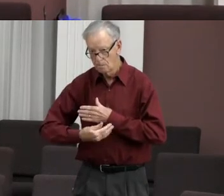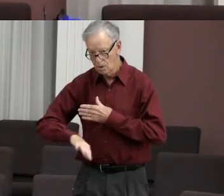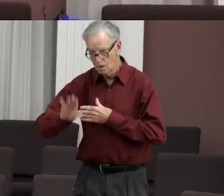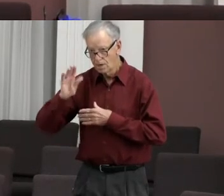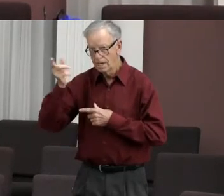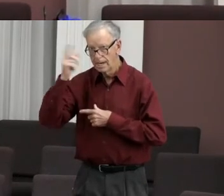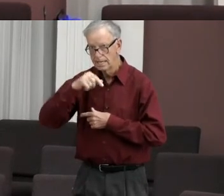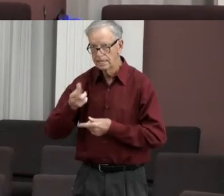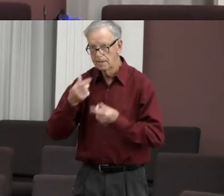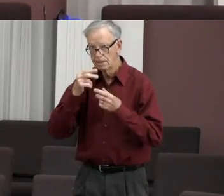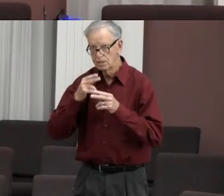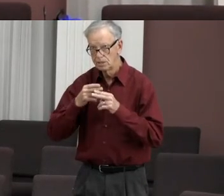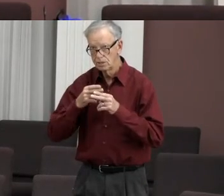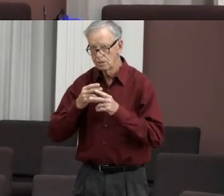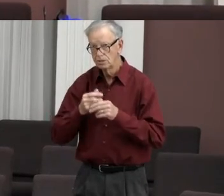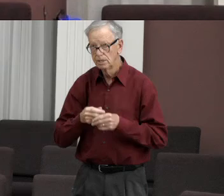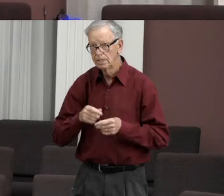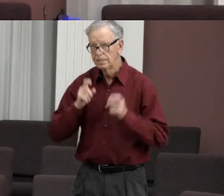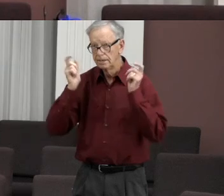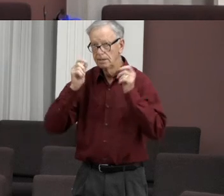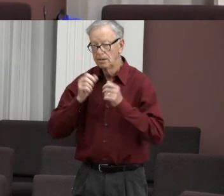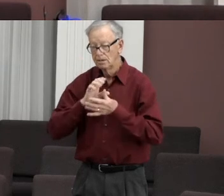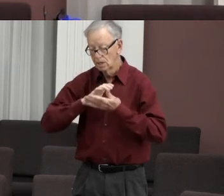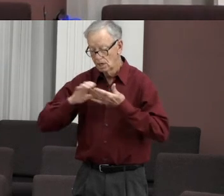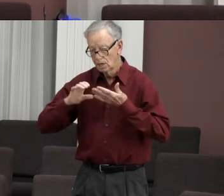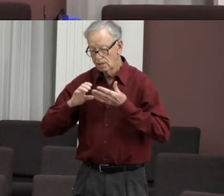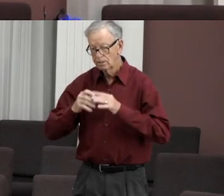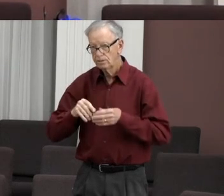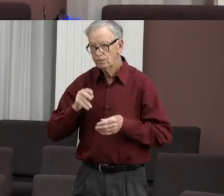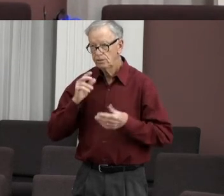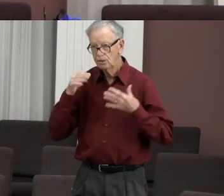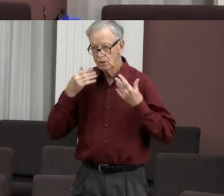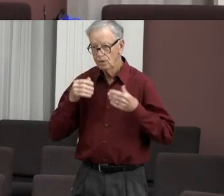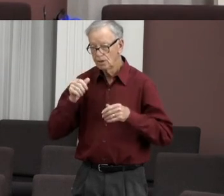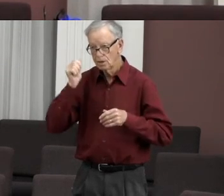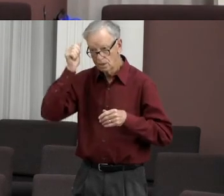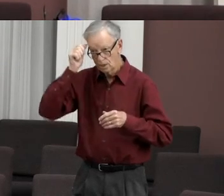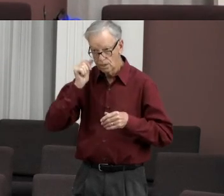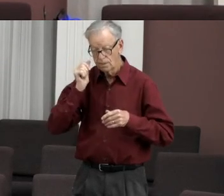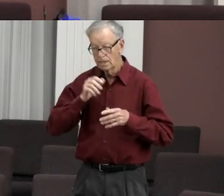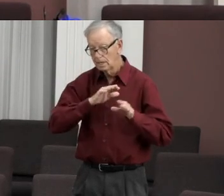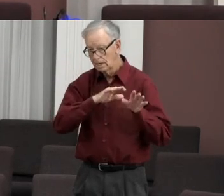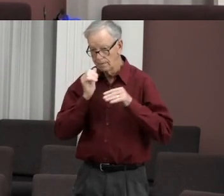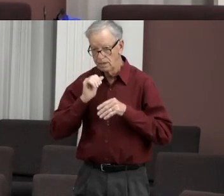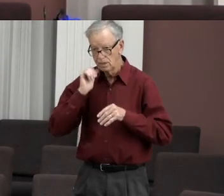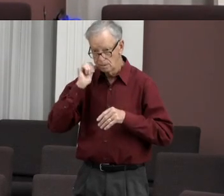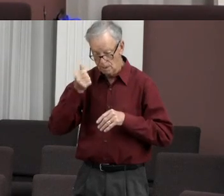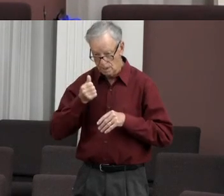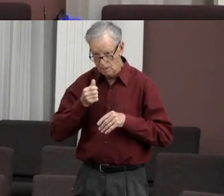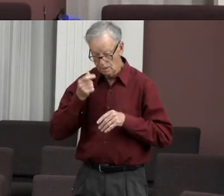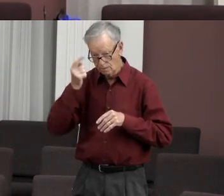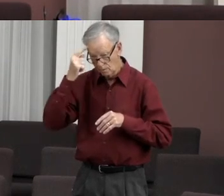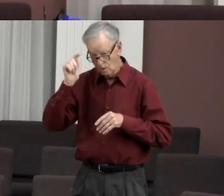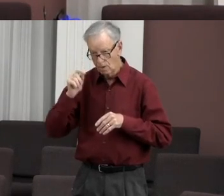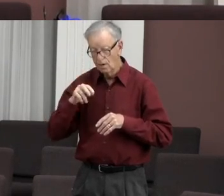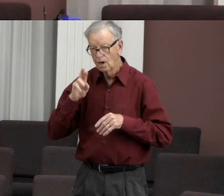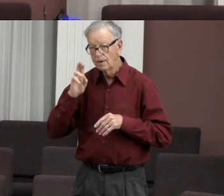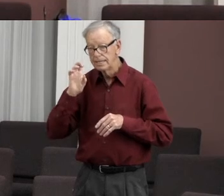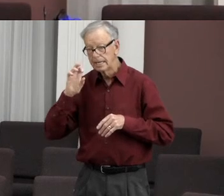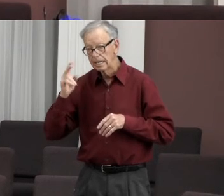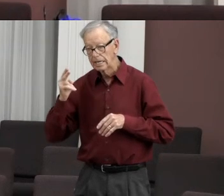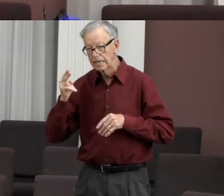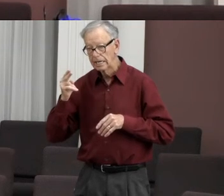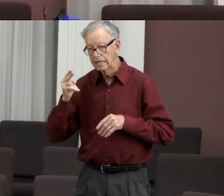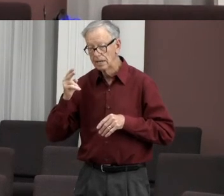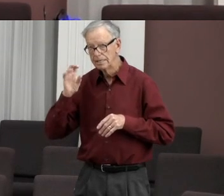her and encourage her, that would be great. Youth and adults will be leaving tomorrow for Rec Week. They leave